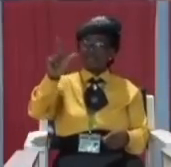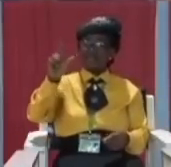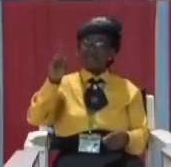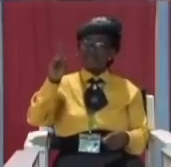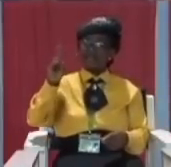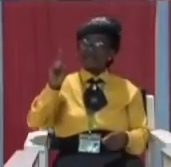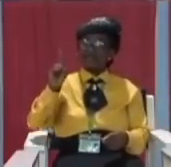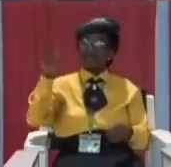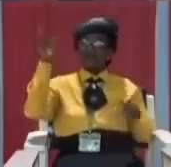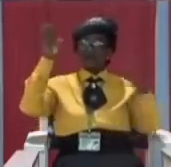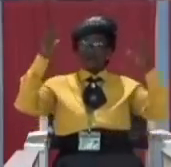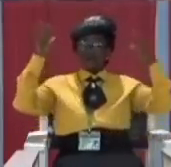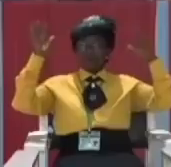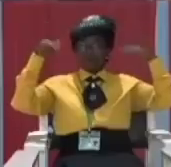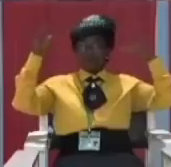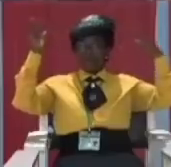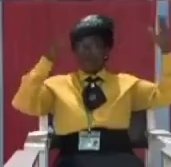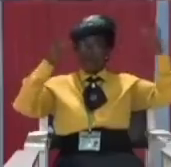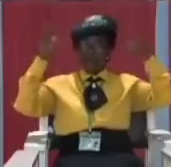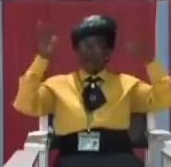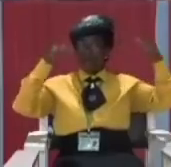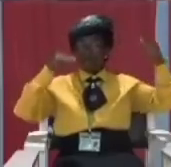And all of a sudden,